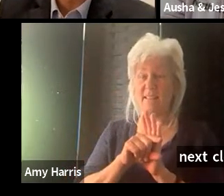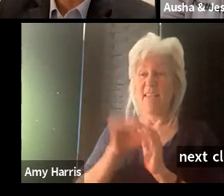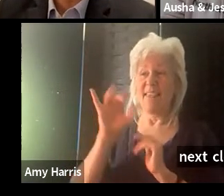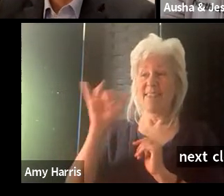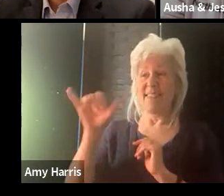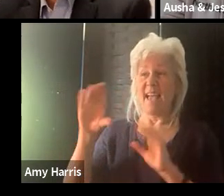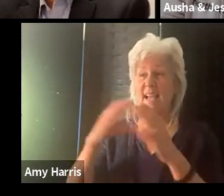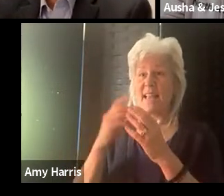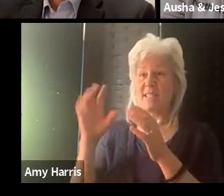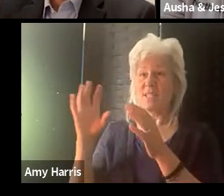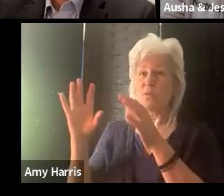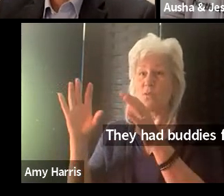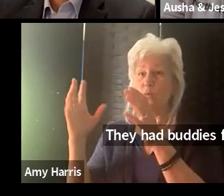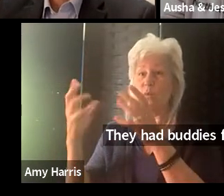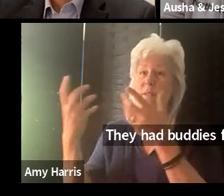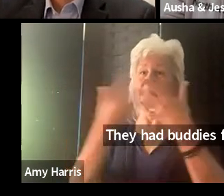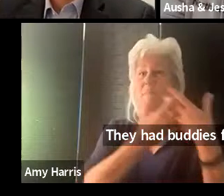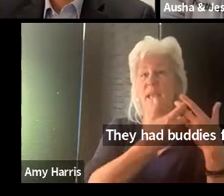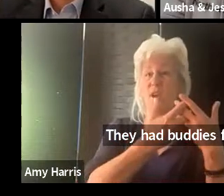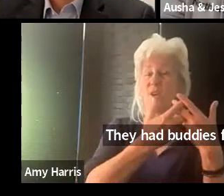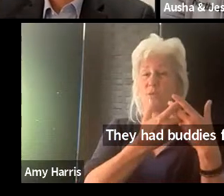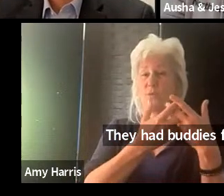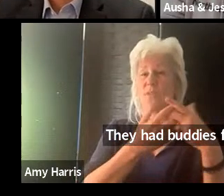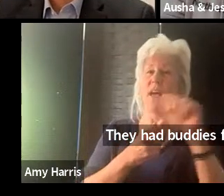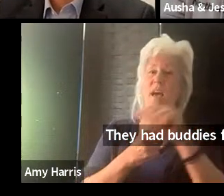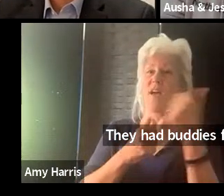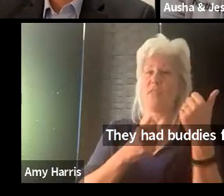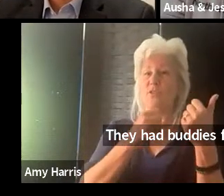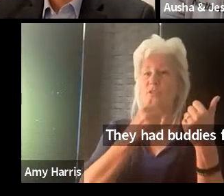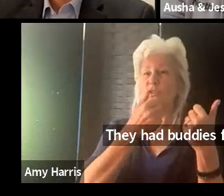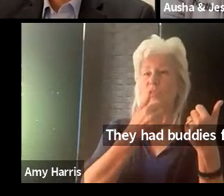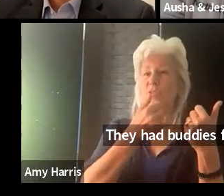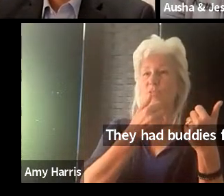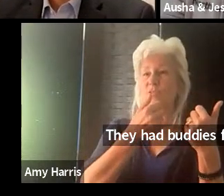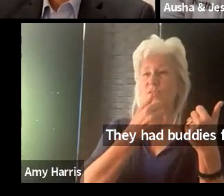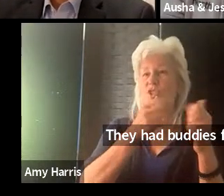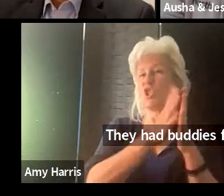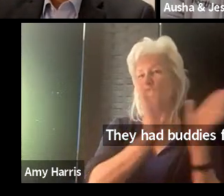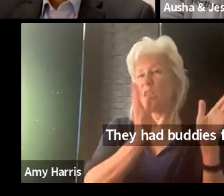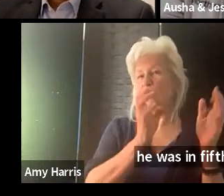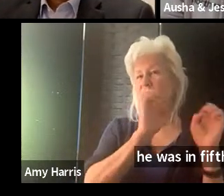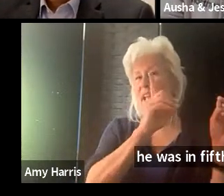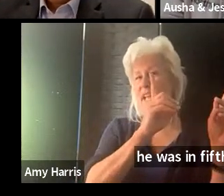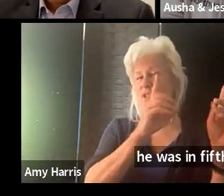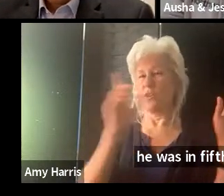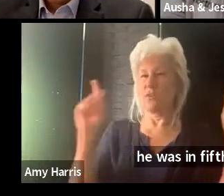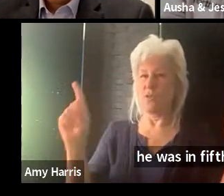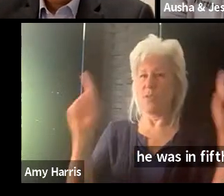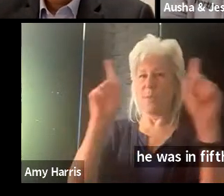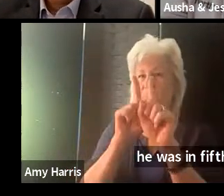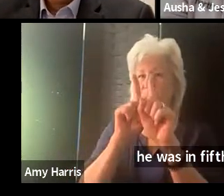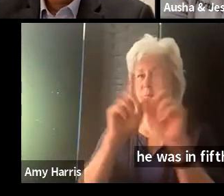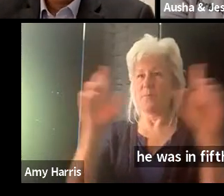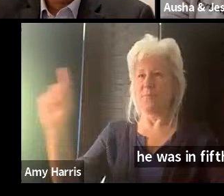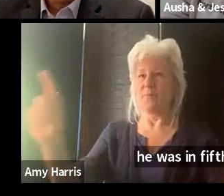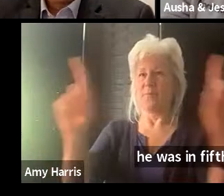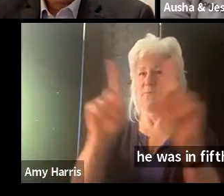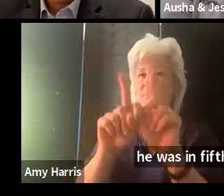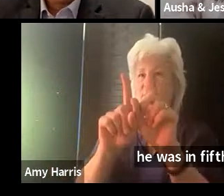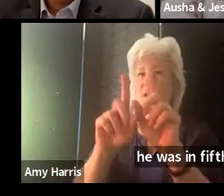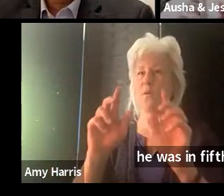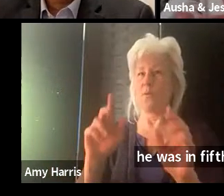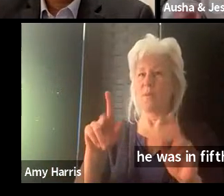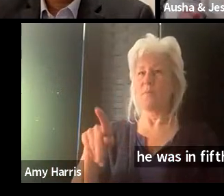with the gen ed fifth grade class. And they actually had buddies that helped them with PE especially, and